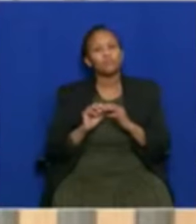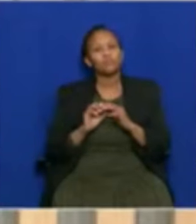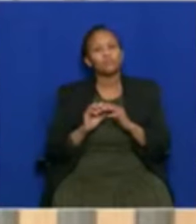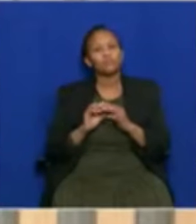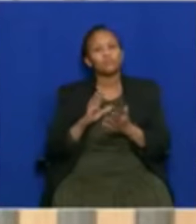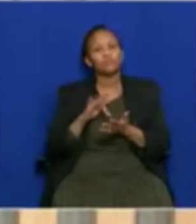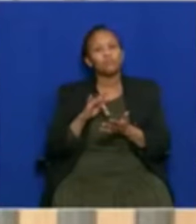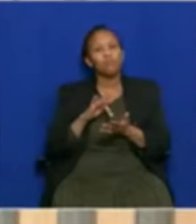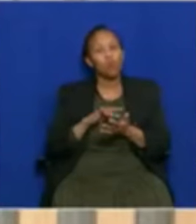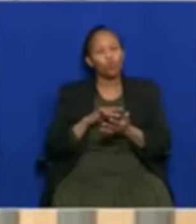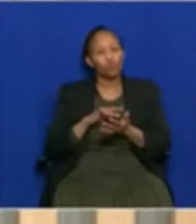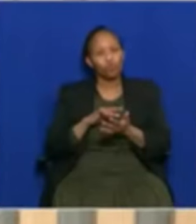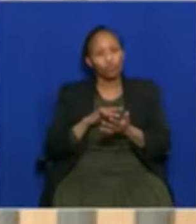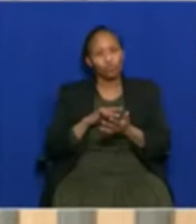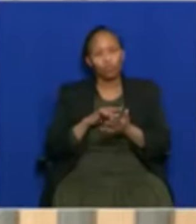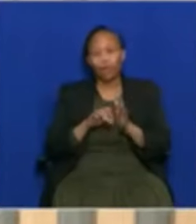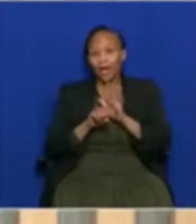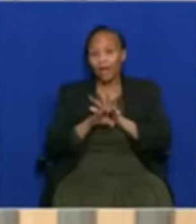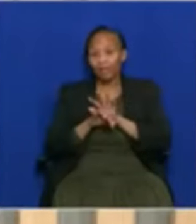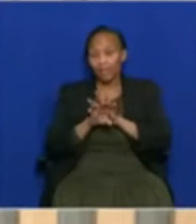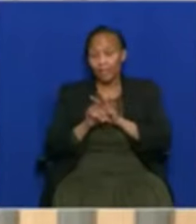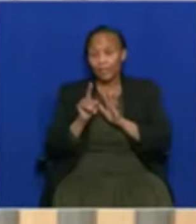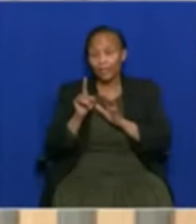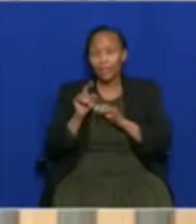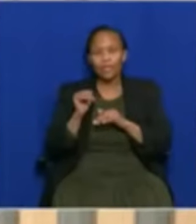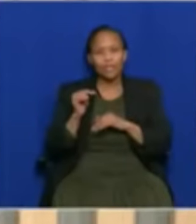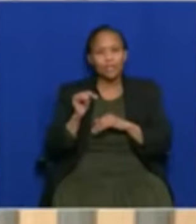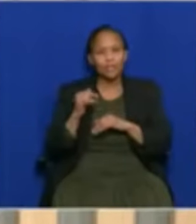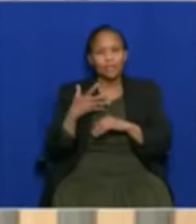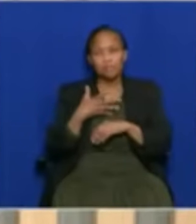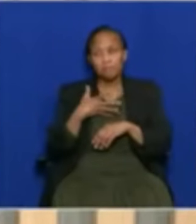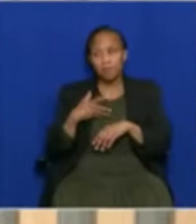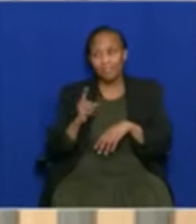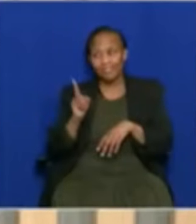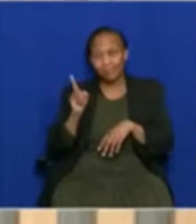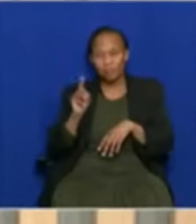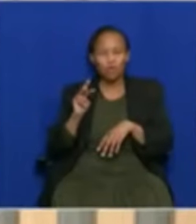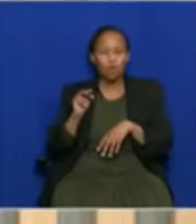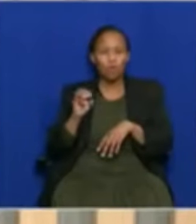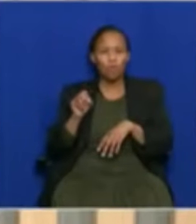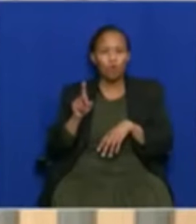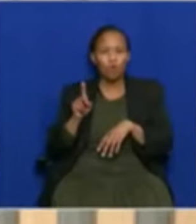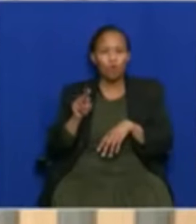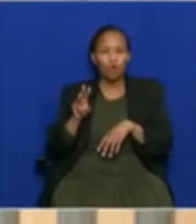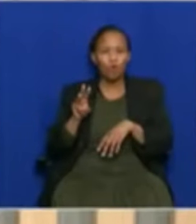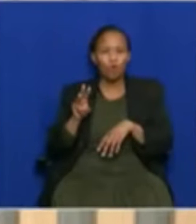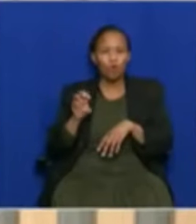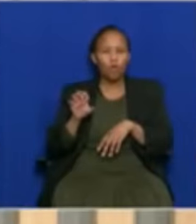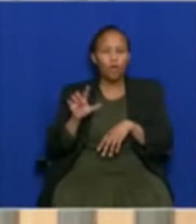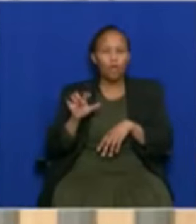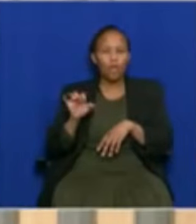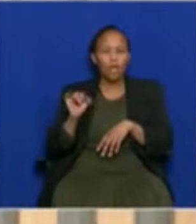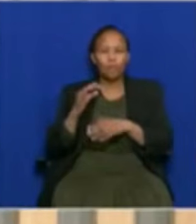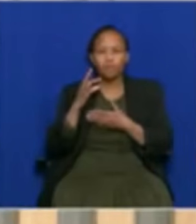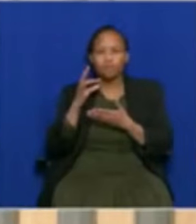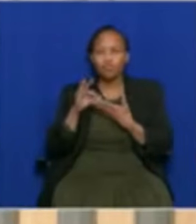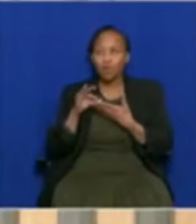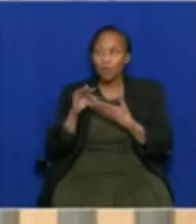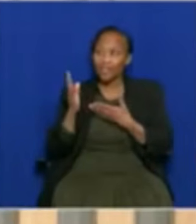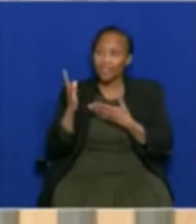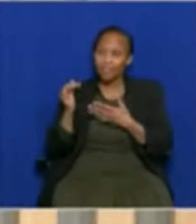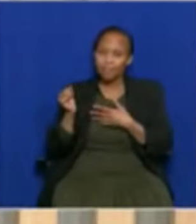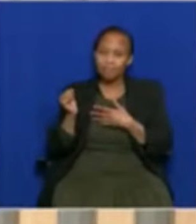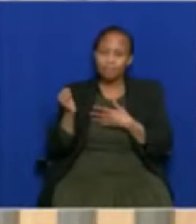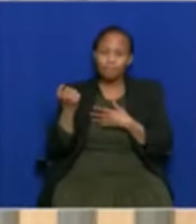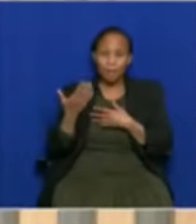Mrs. Mukwele was recommended for. And this requests records of the questions and scenarios posed